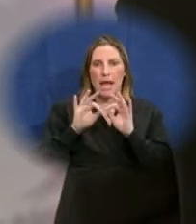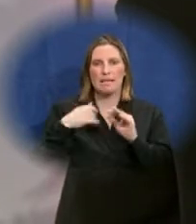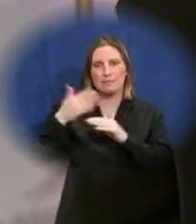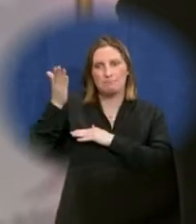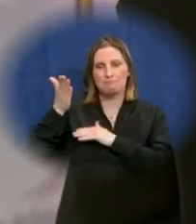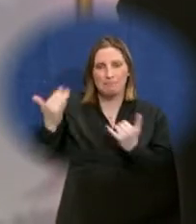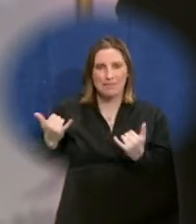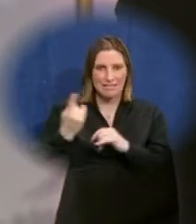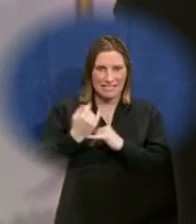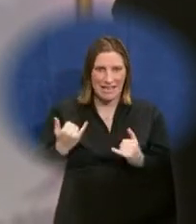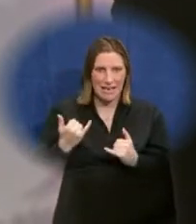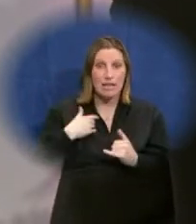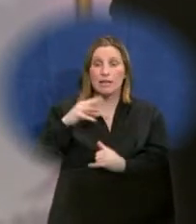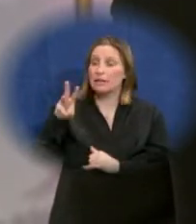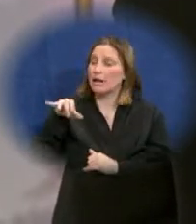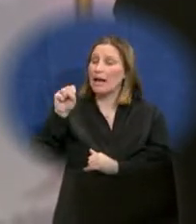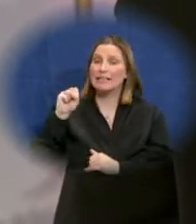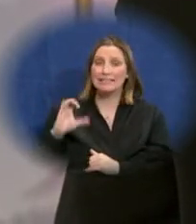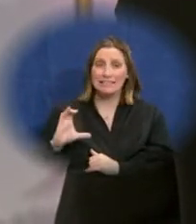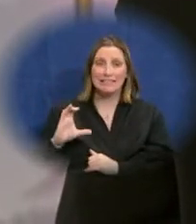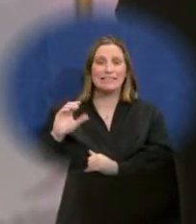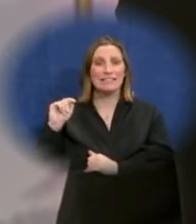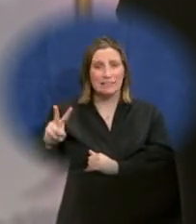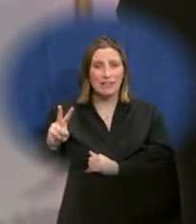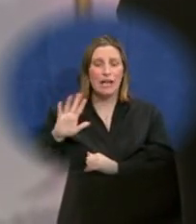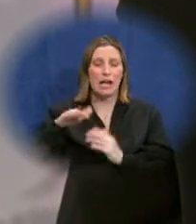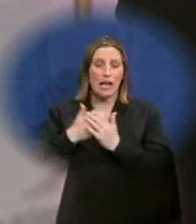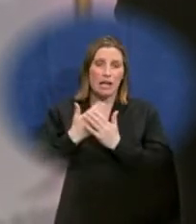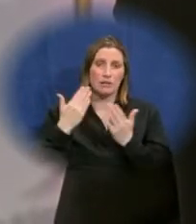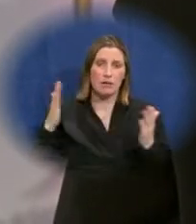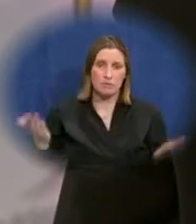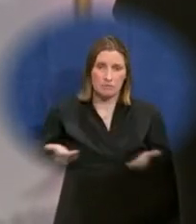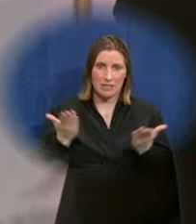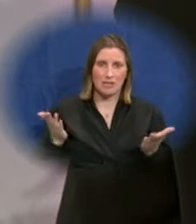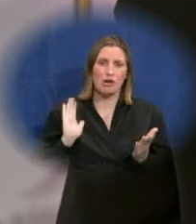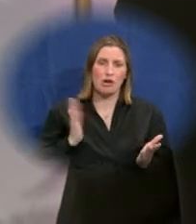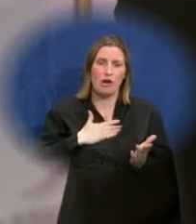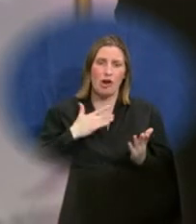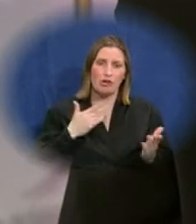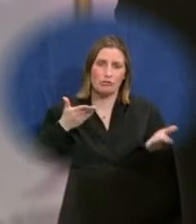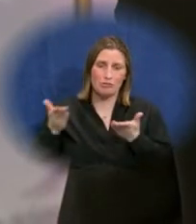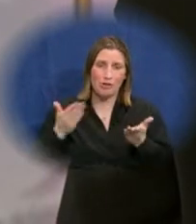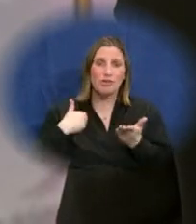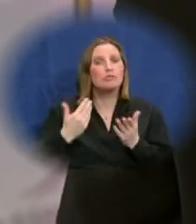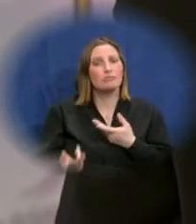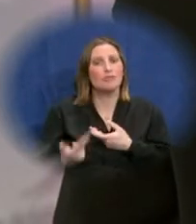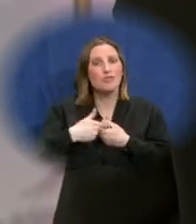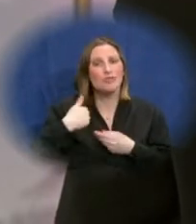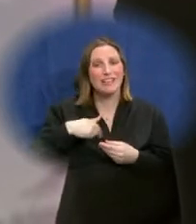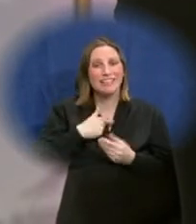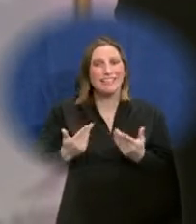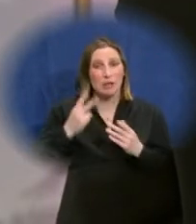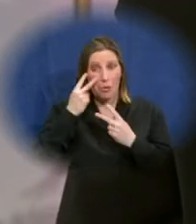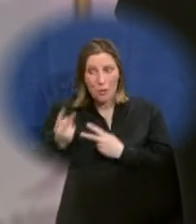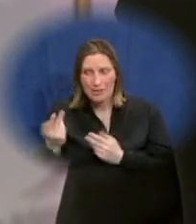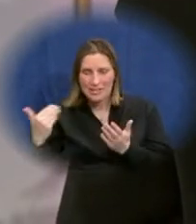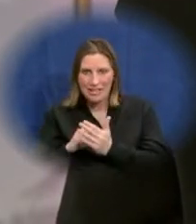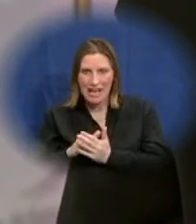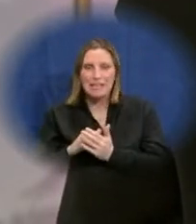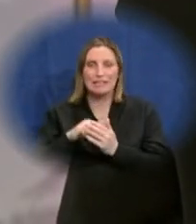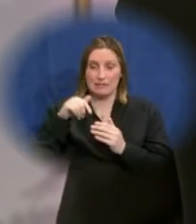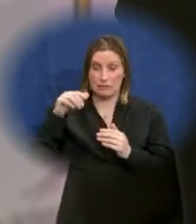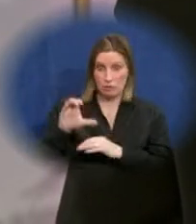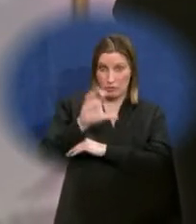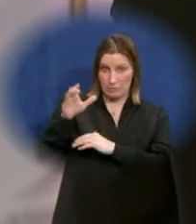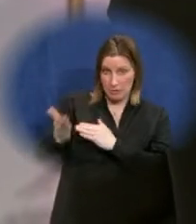behalf of WISC-TV and the Apostle to the Handicapped, I invite you to join us here on Christmas morning and again next Sunday for